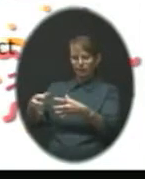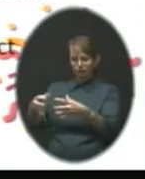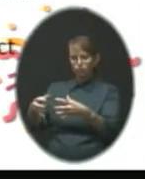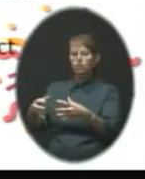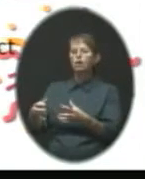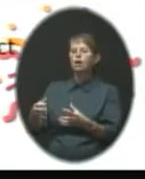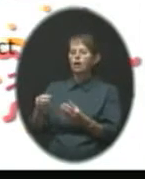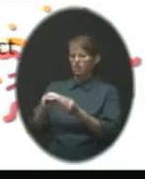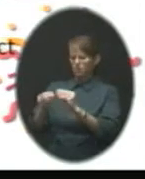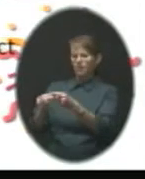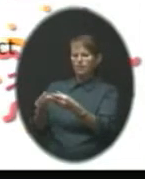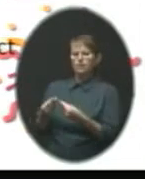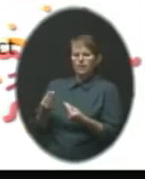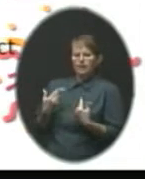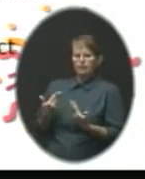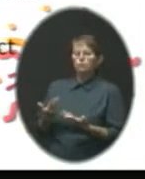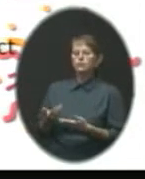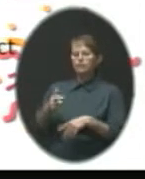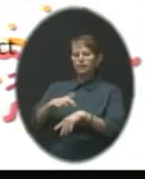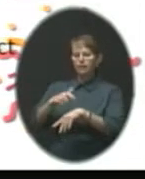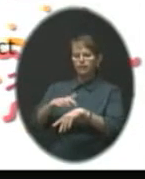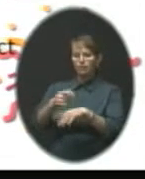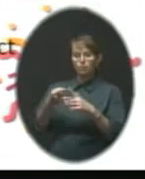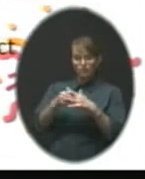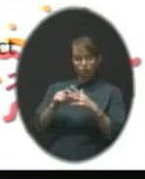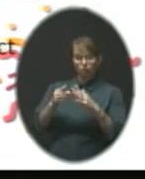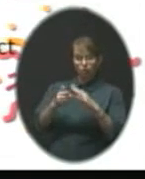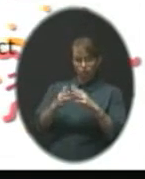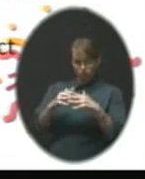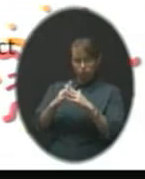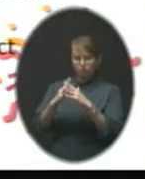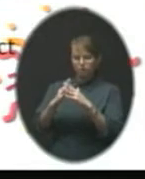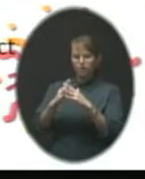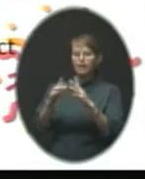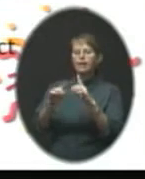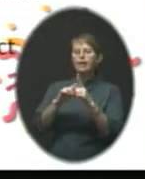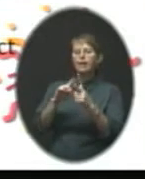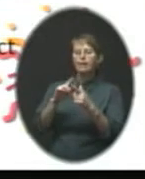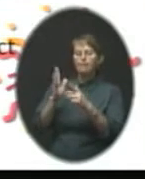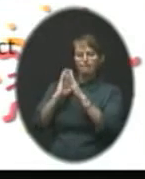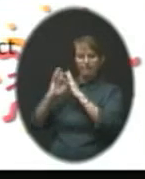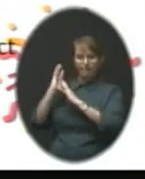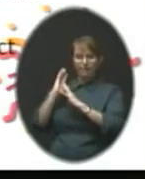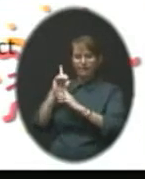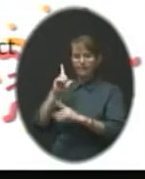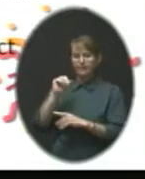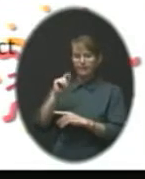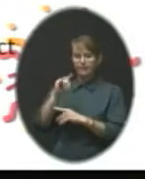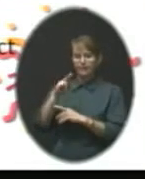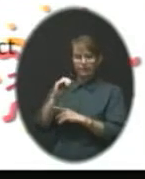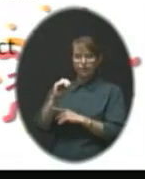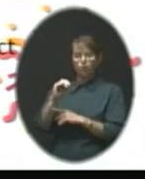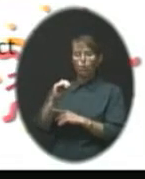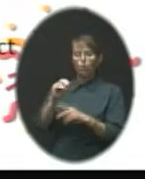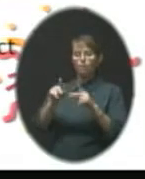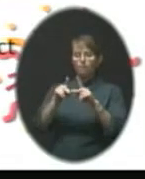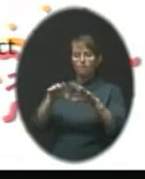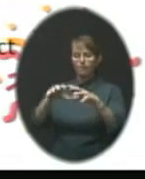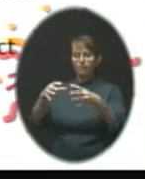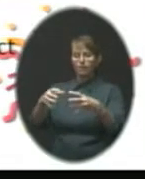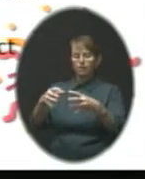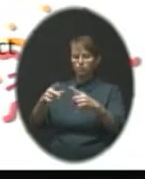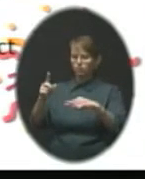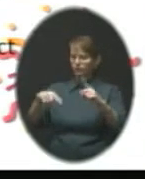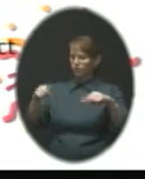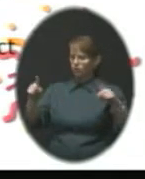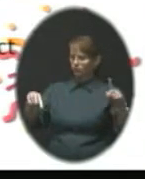time as we started. And that our Latino population was very diverse, everything from recent immigrants